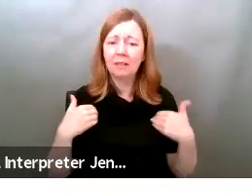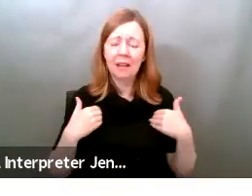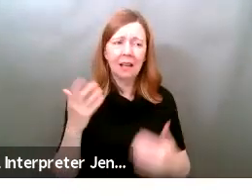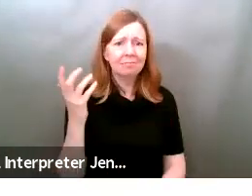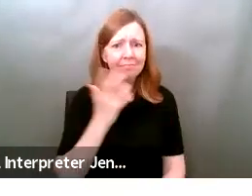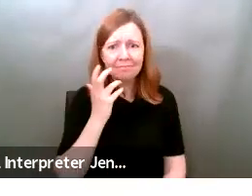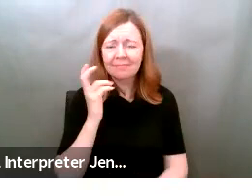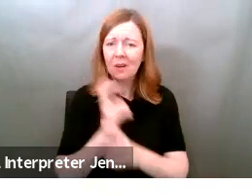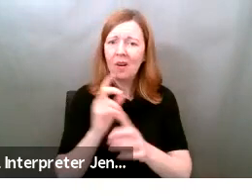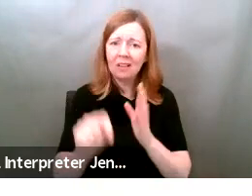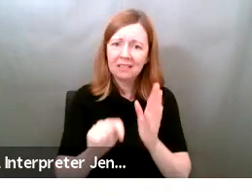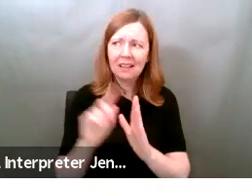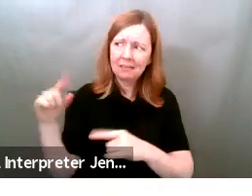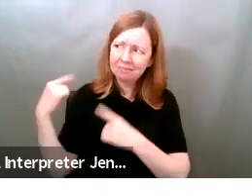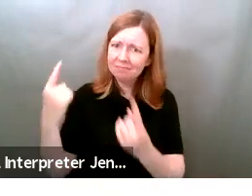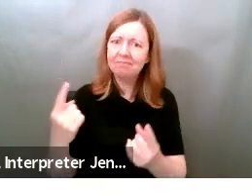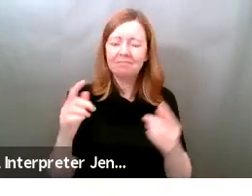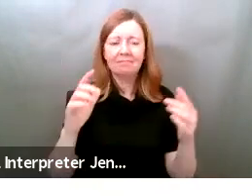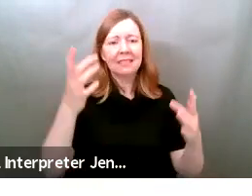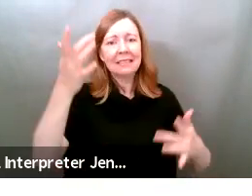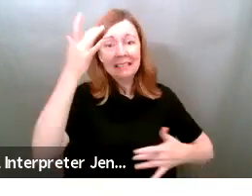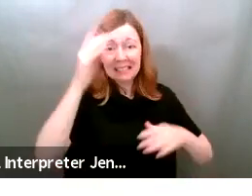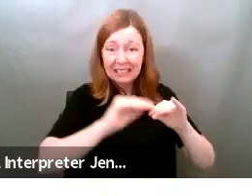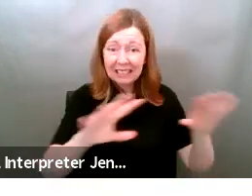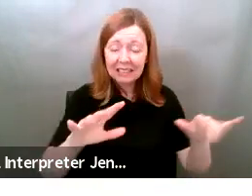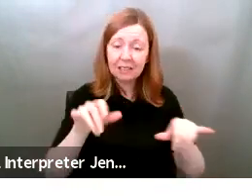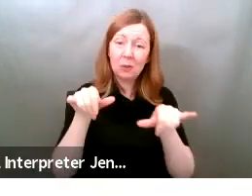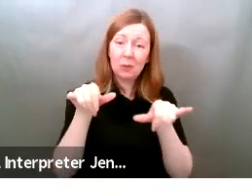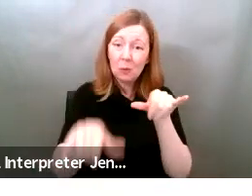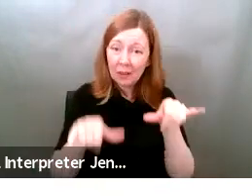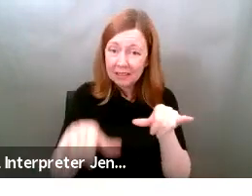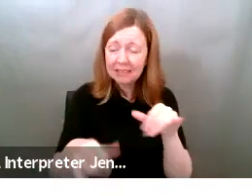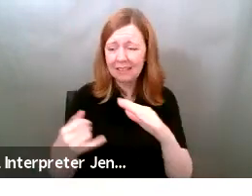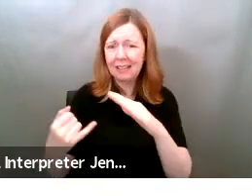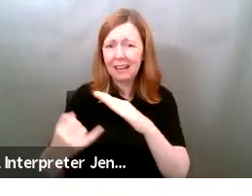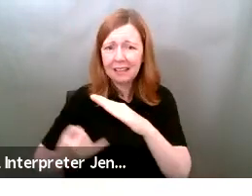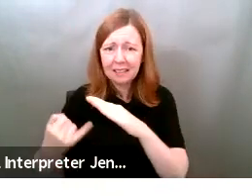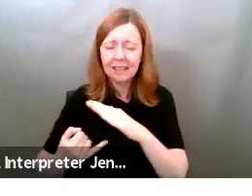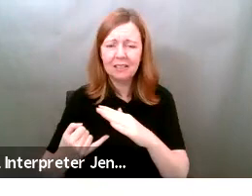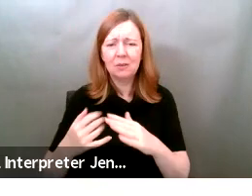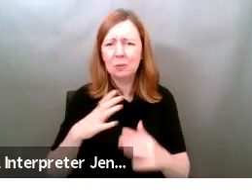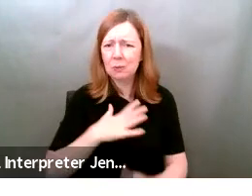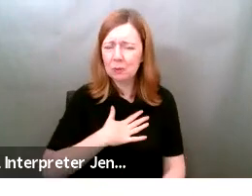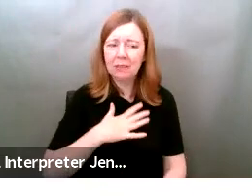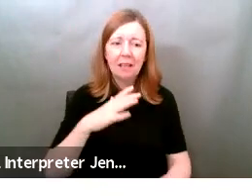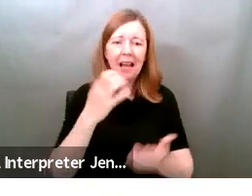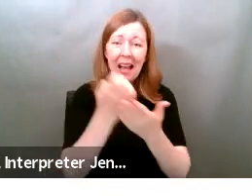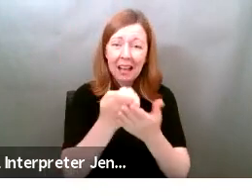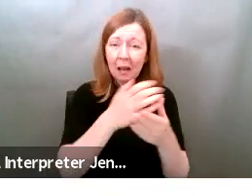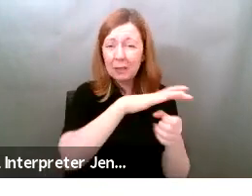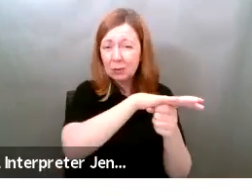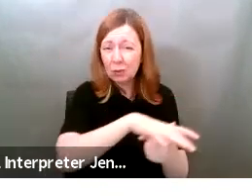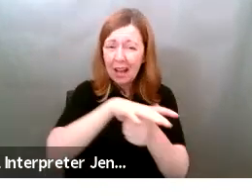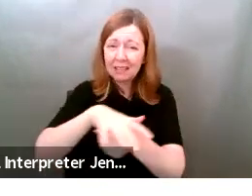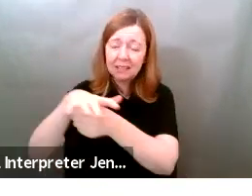incredibly hard time because of the disease, because of quarantine, because of isolation, because of the economic stresses,